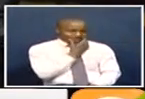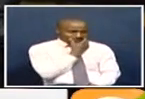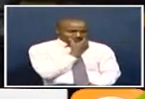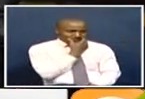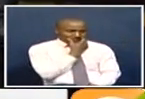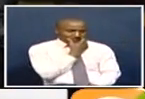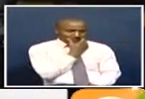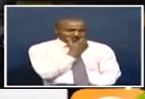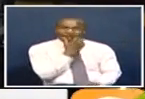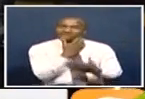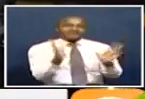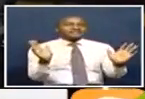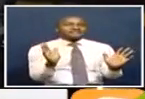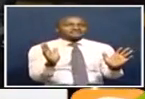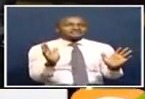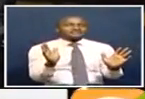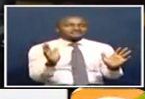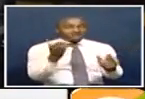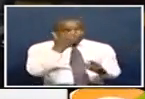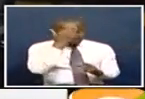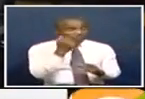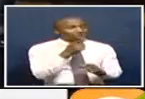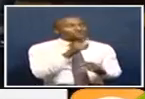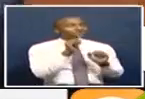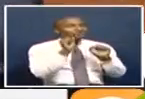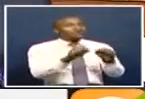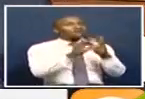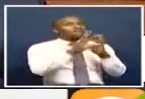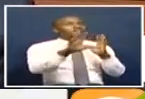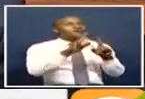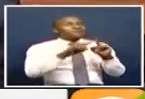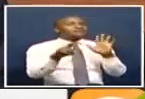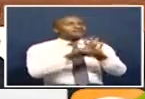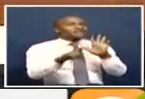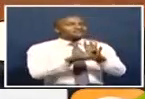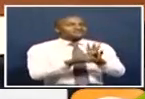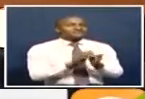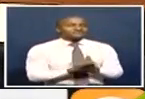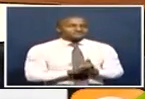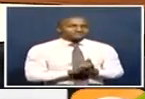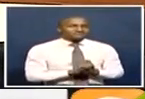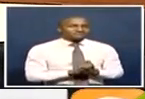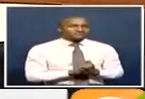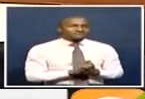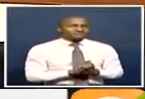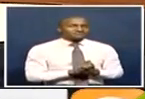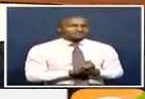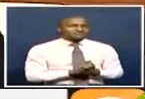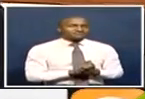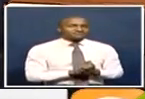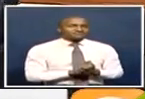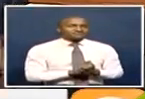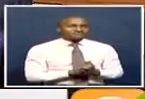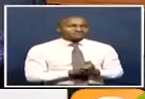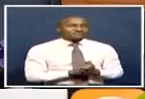You have finished the game. Because yes, you can be a popular, but negatively. Uh-huh. Yeah. So you're yeah, number three. You can